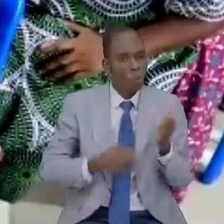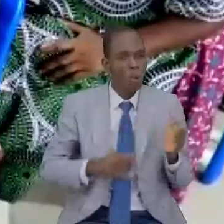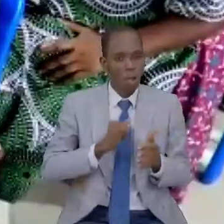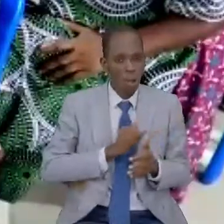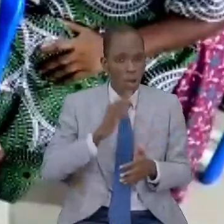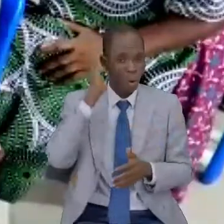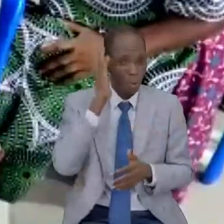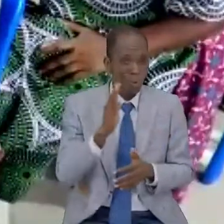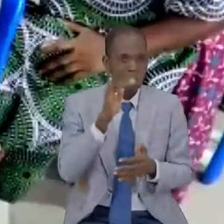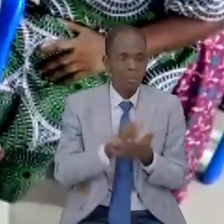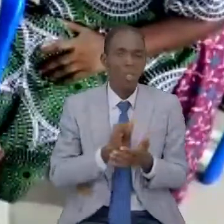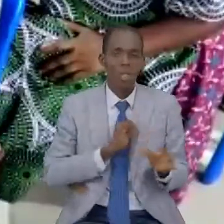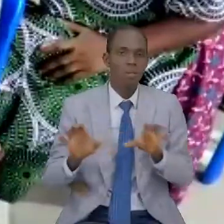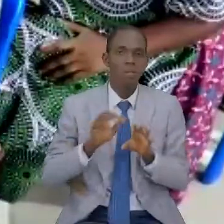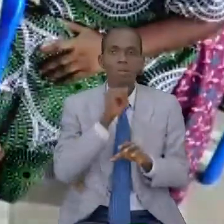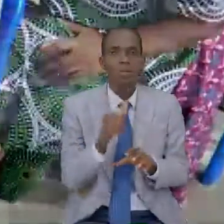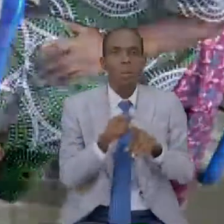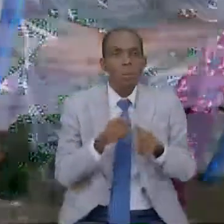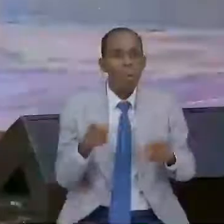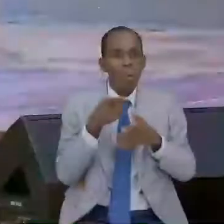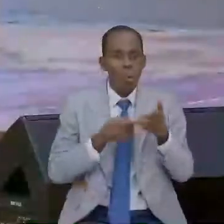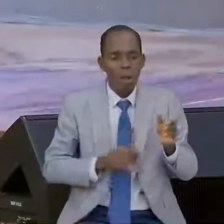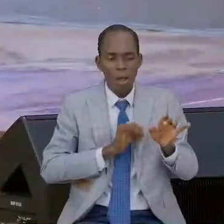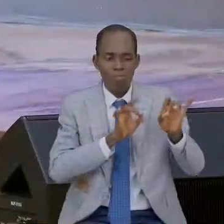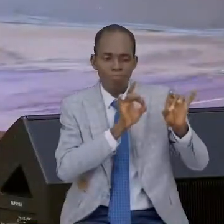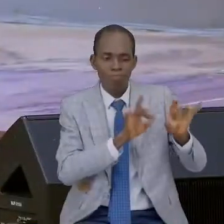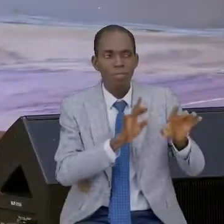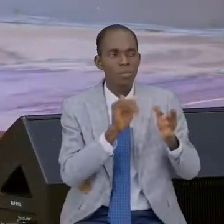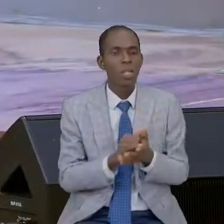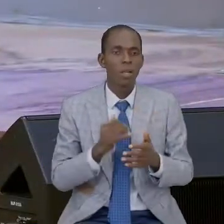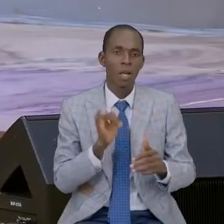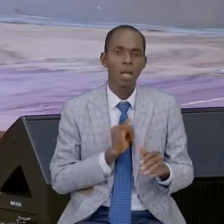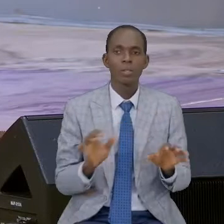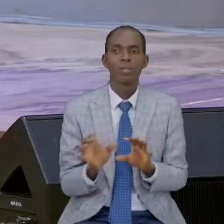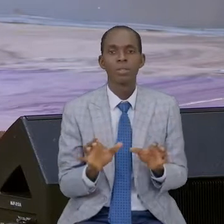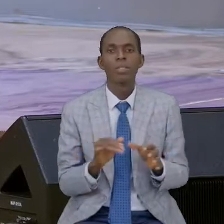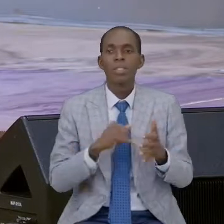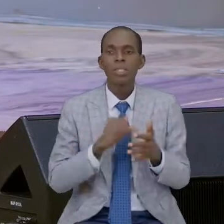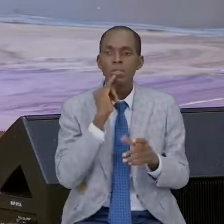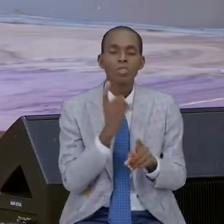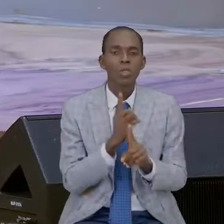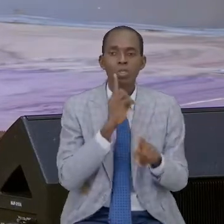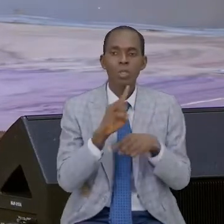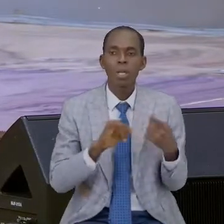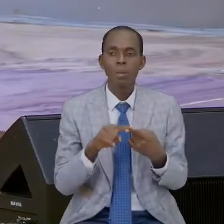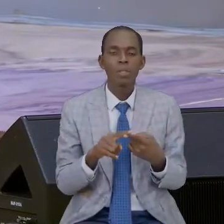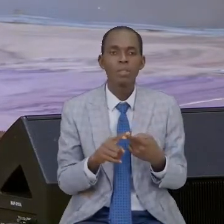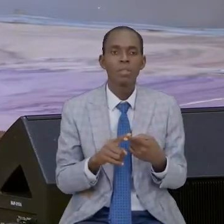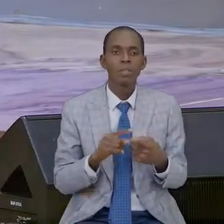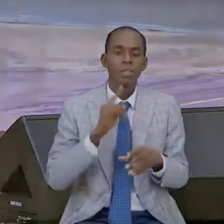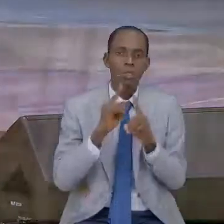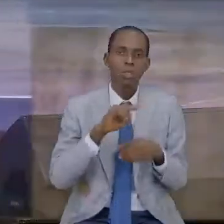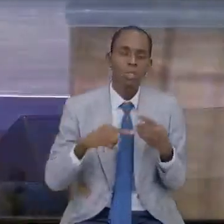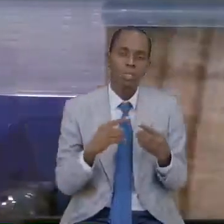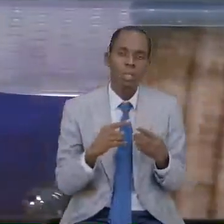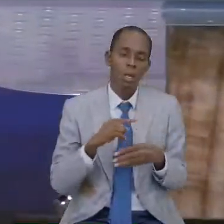would, that I do not, but what I hate, that I do. It's just talking about the absence